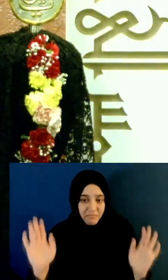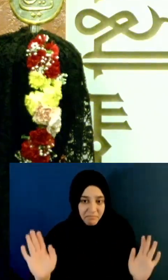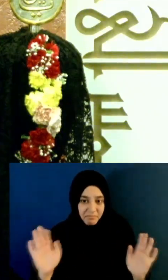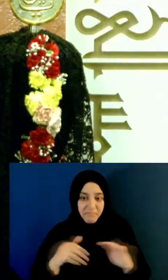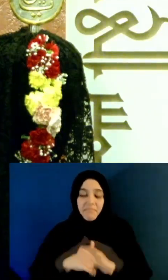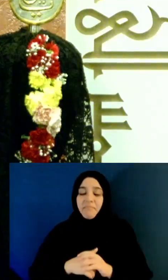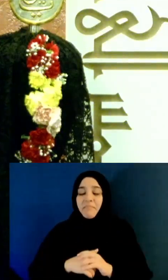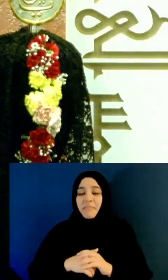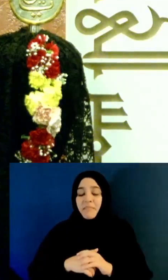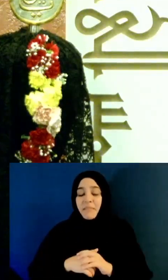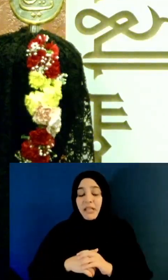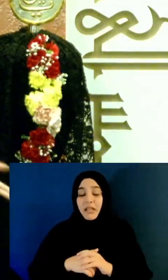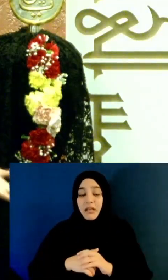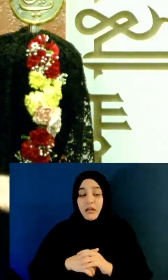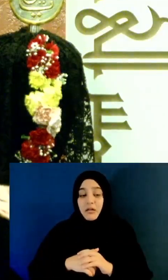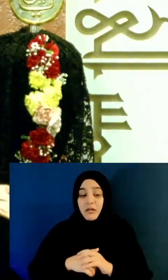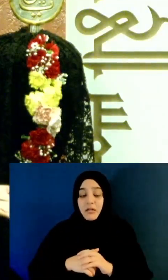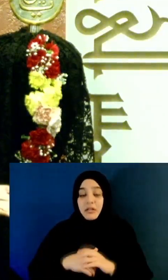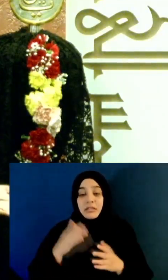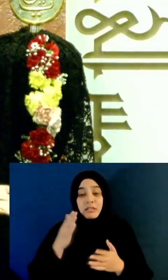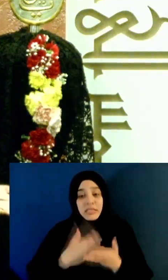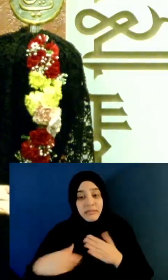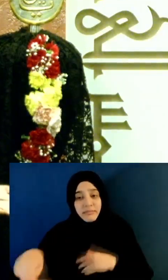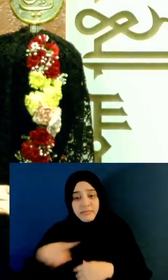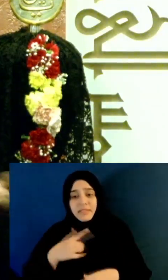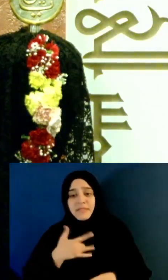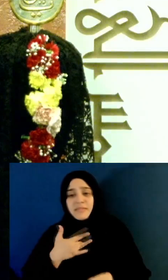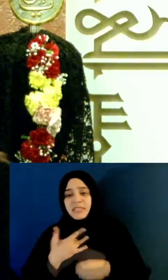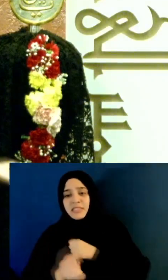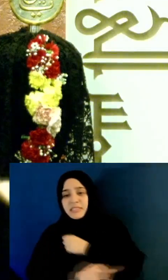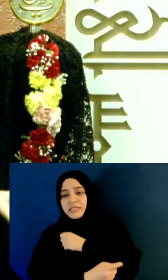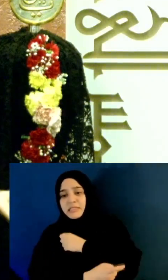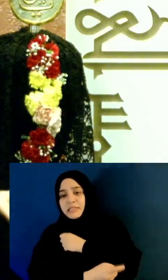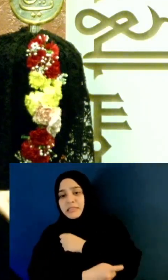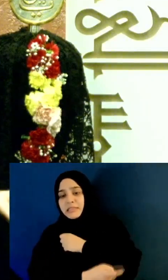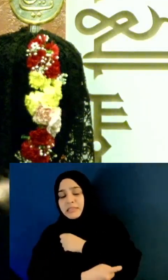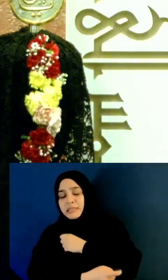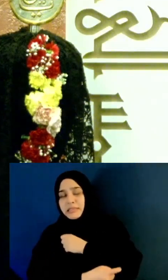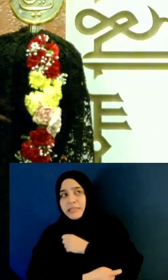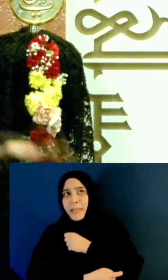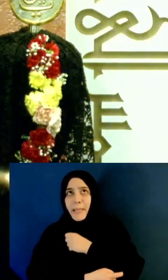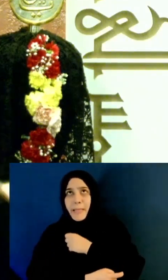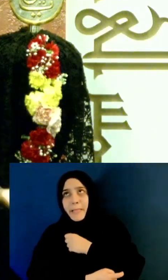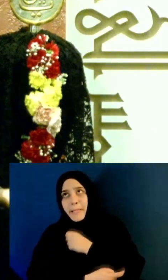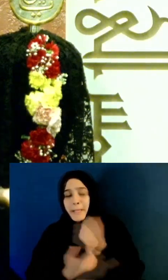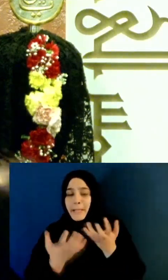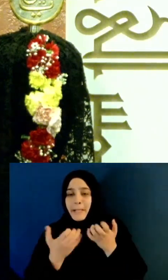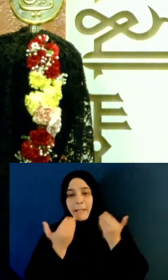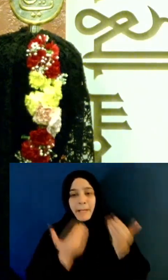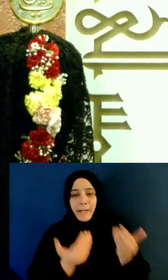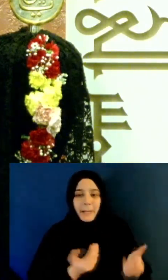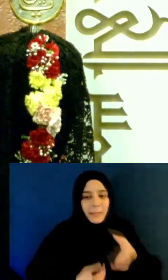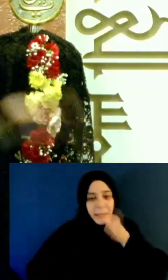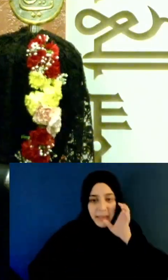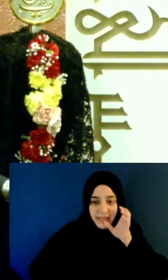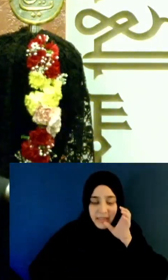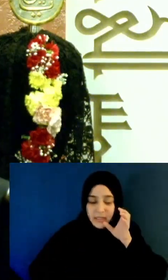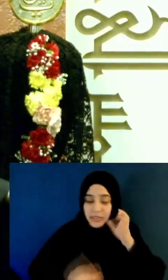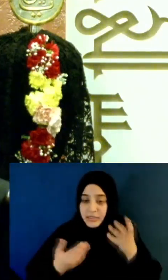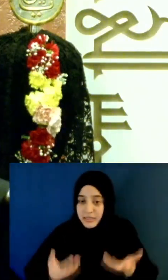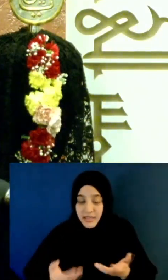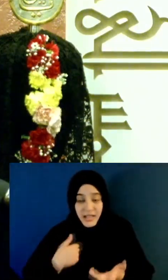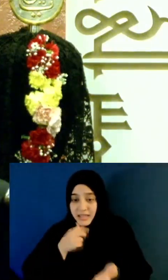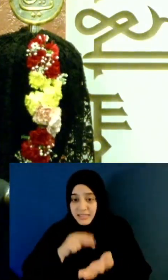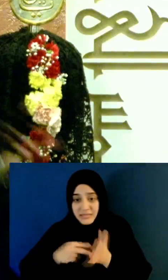Some of us get tempted. We go, we drink. I'm not saying it's easy. Some I know they are going through a lot in their